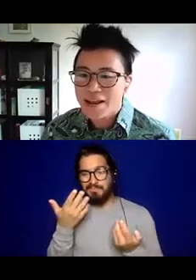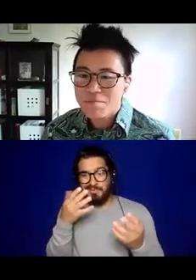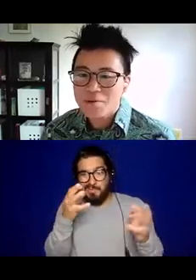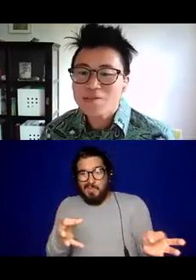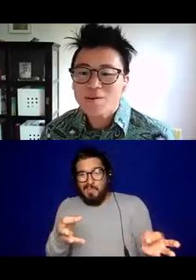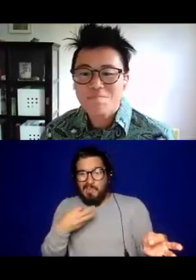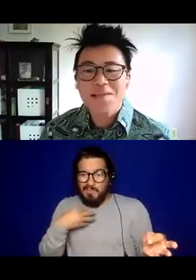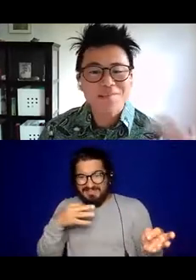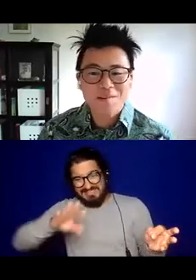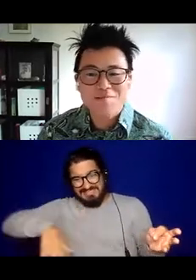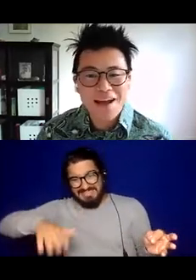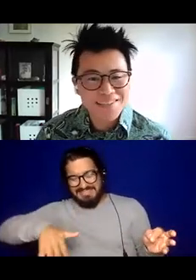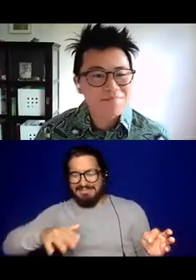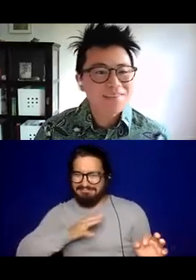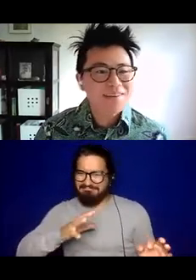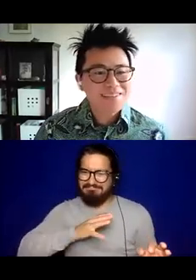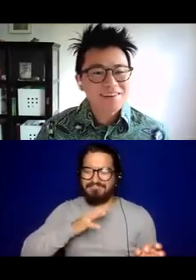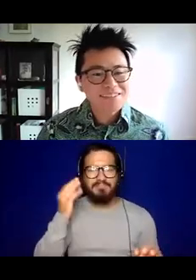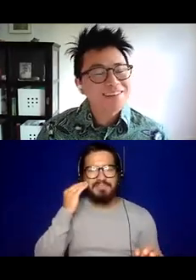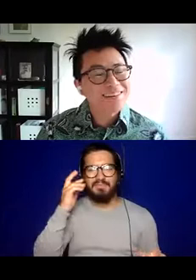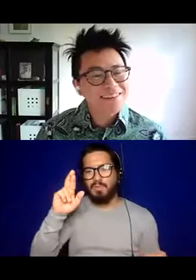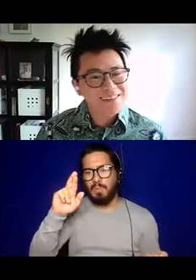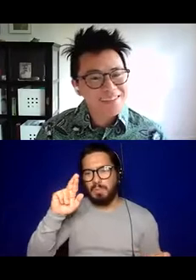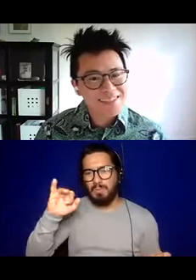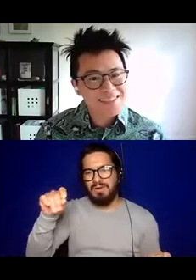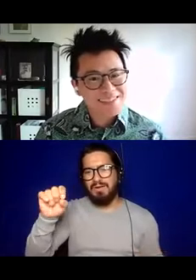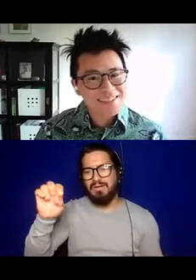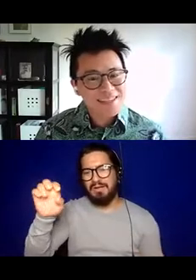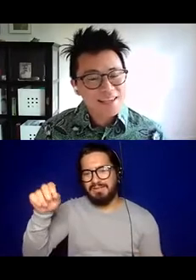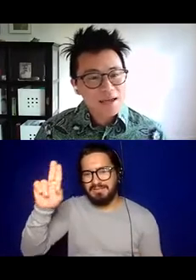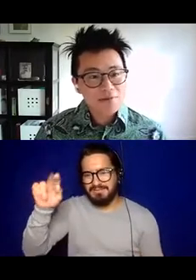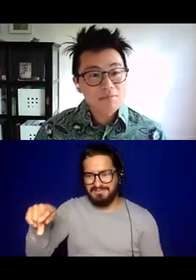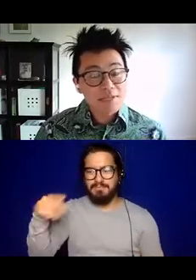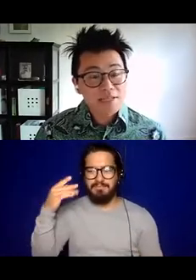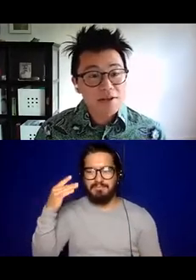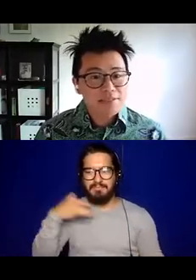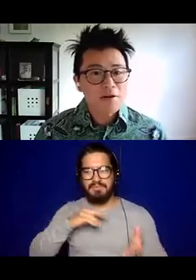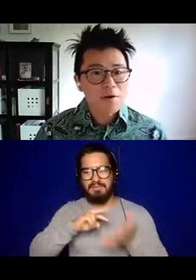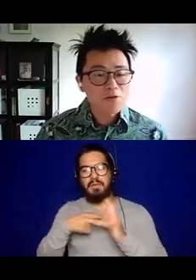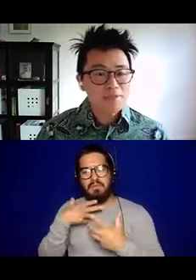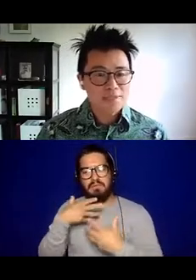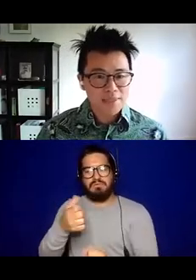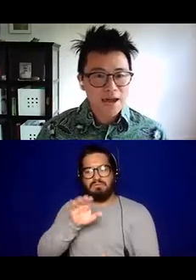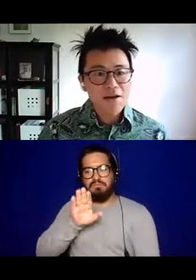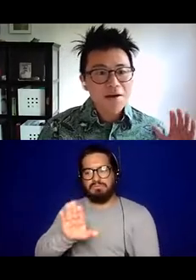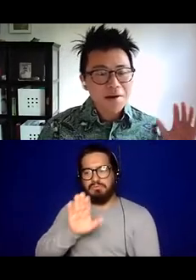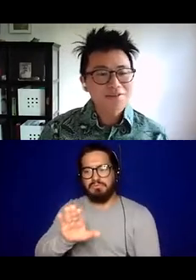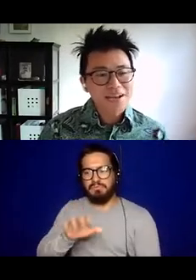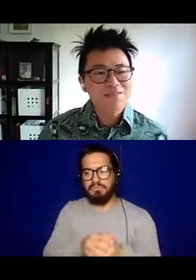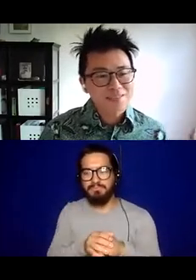But I do know Rise Up, and so I would trust their instance. And the reason we need to trust the host is